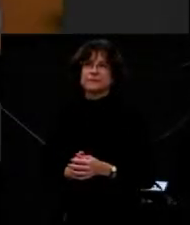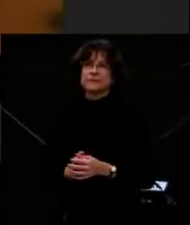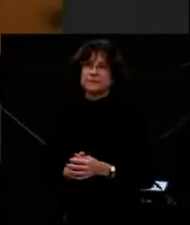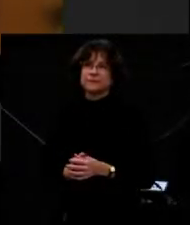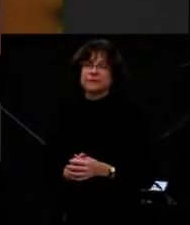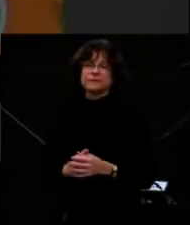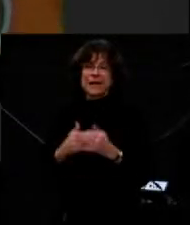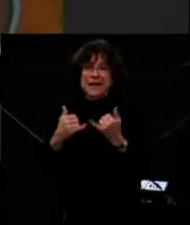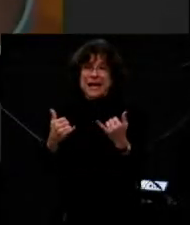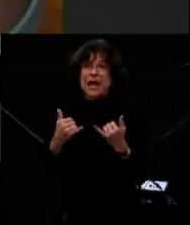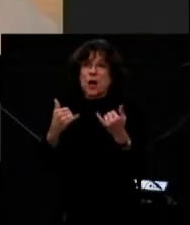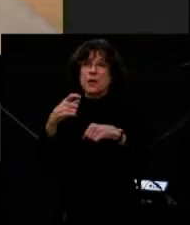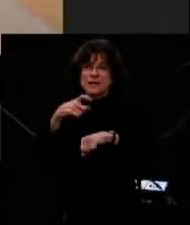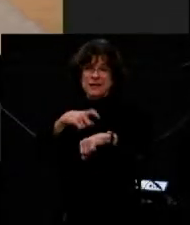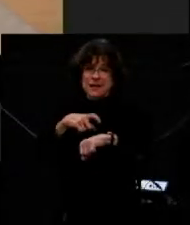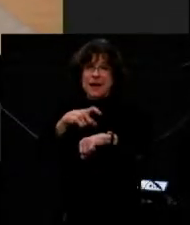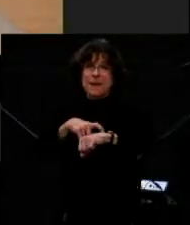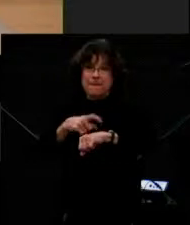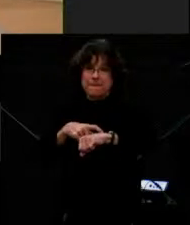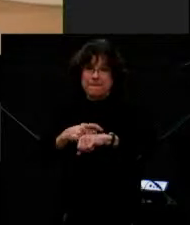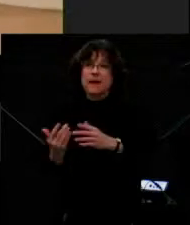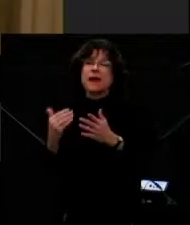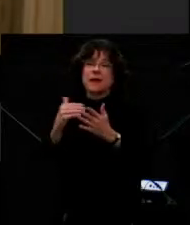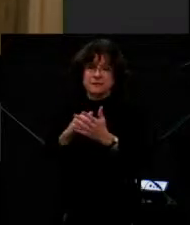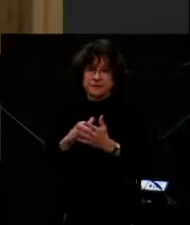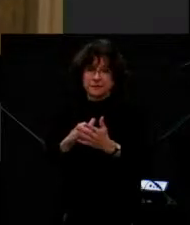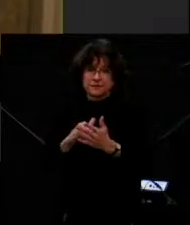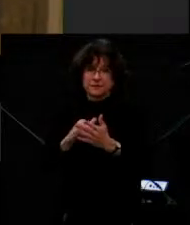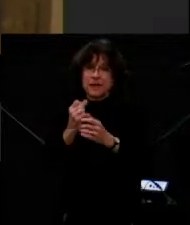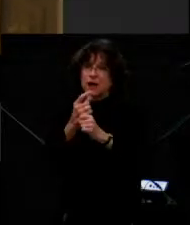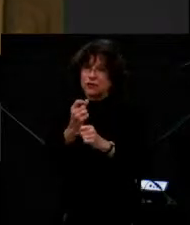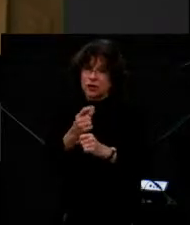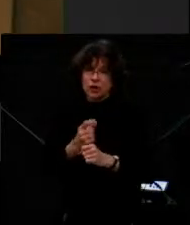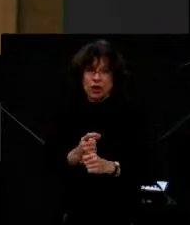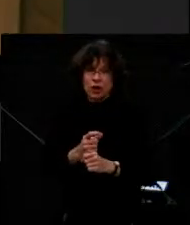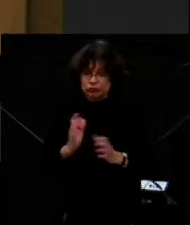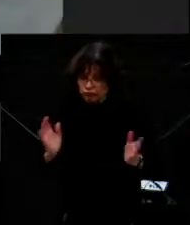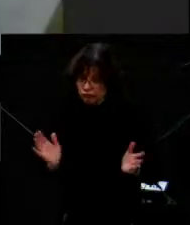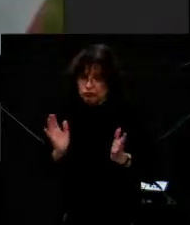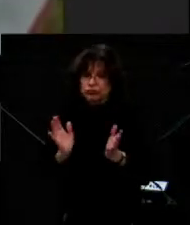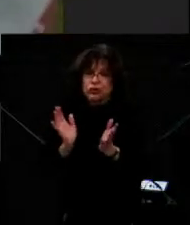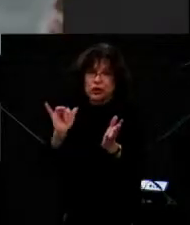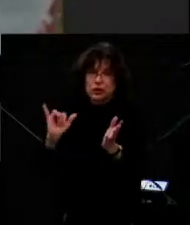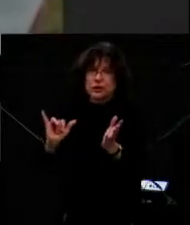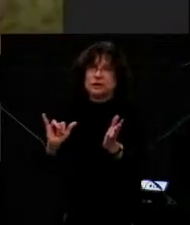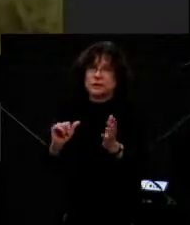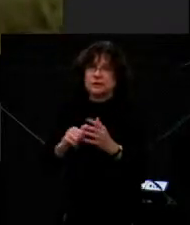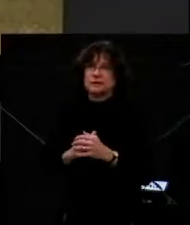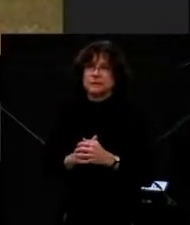It's time again. A movement is rising.